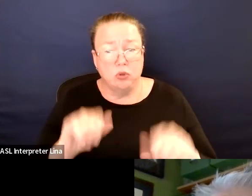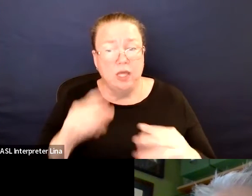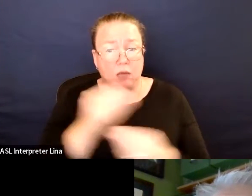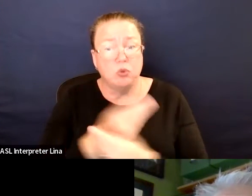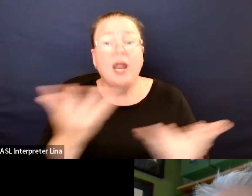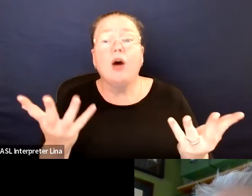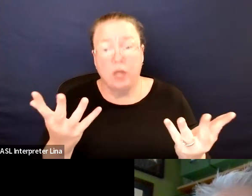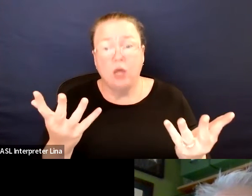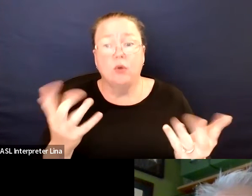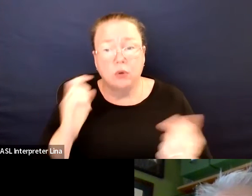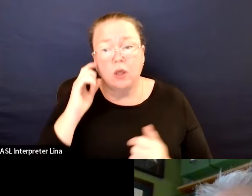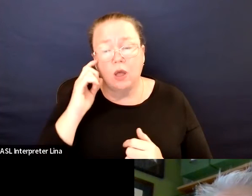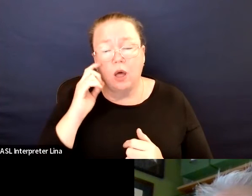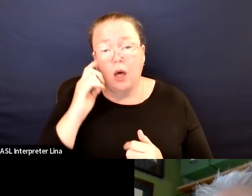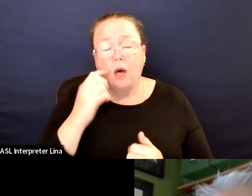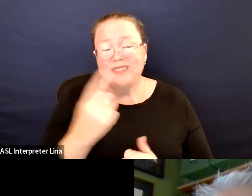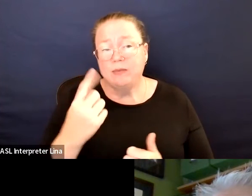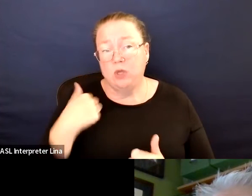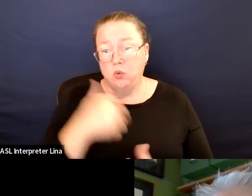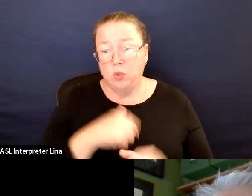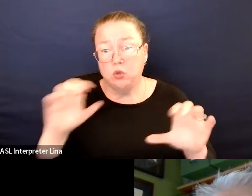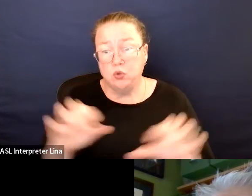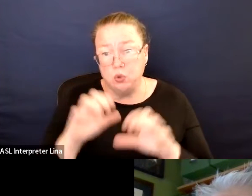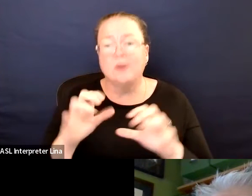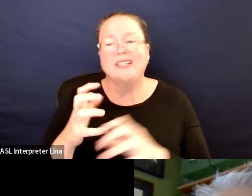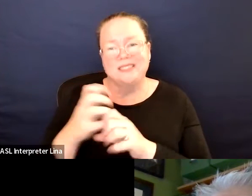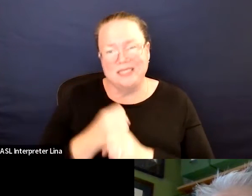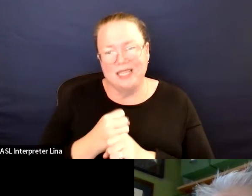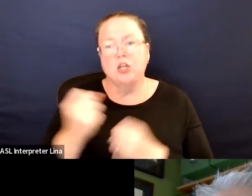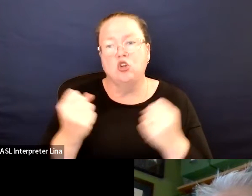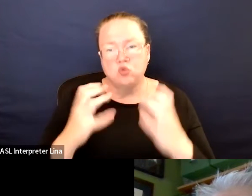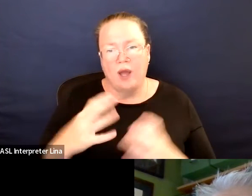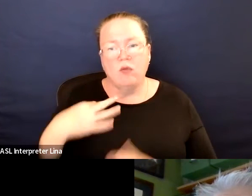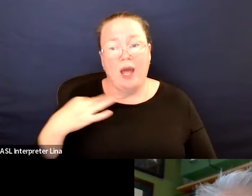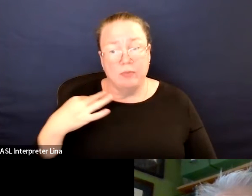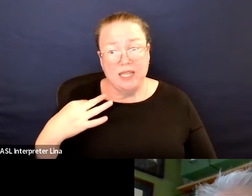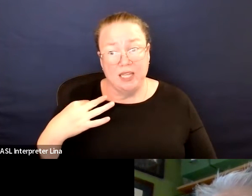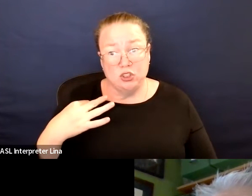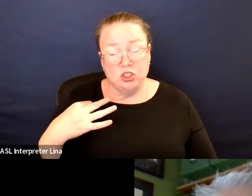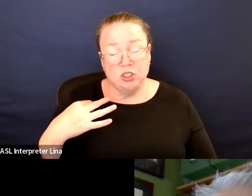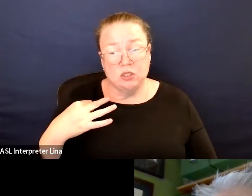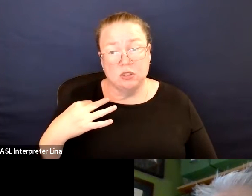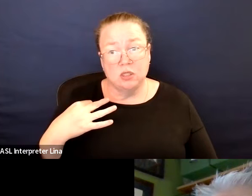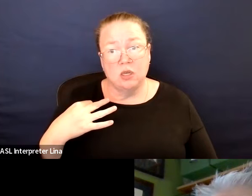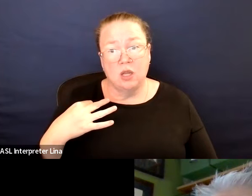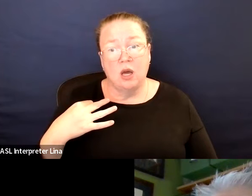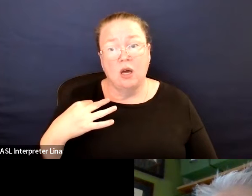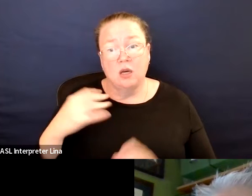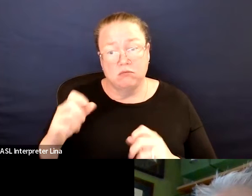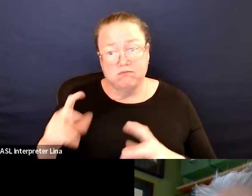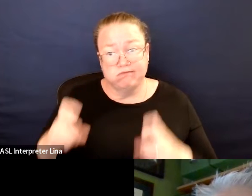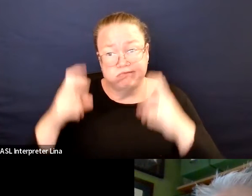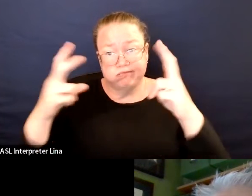there. One of the things we're doing is getting our driver application up on our website,